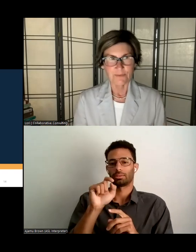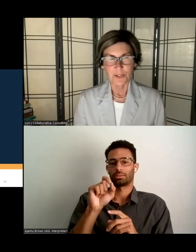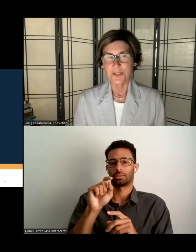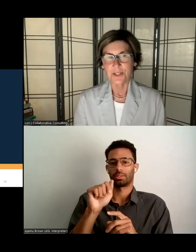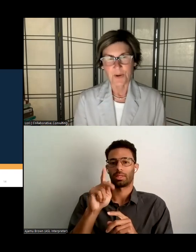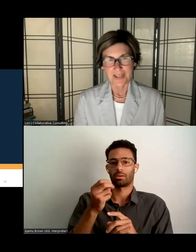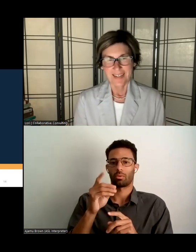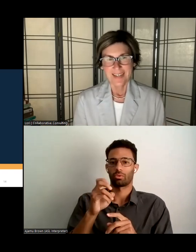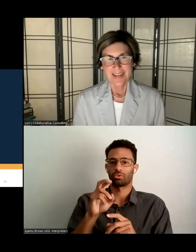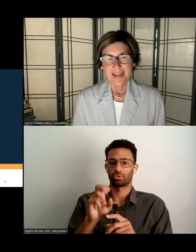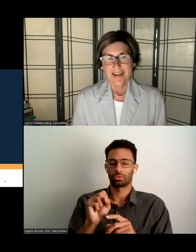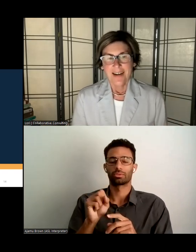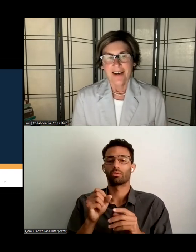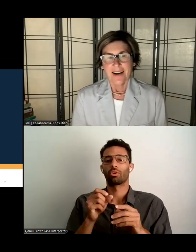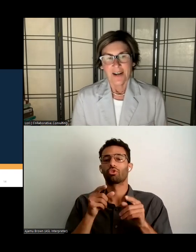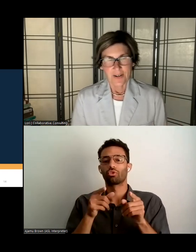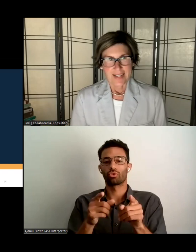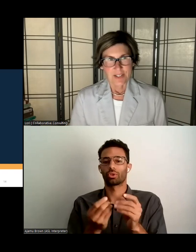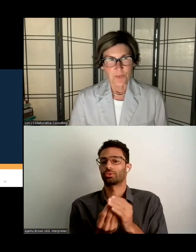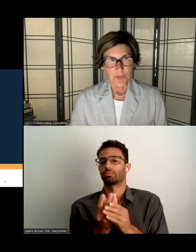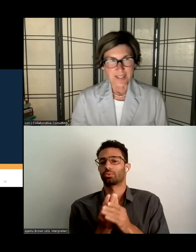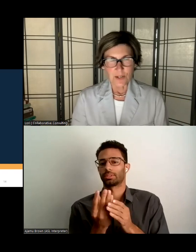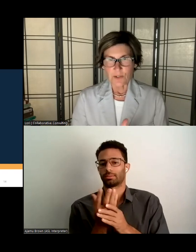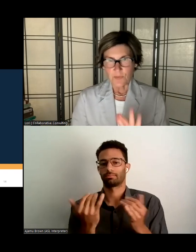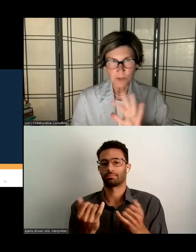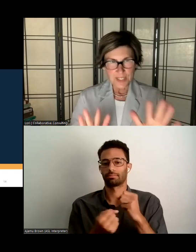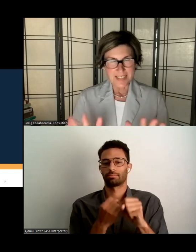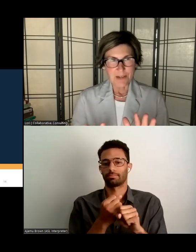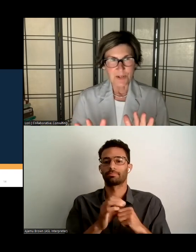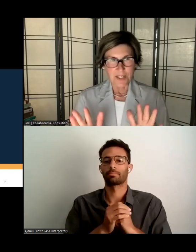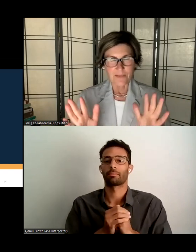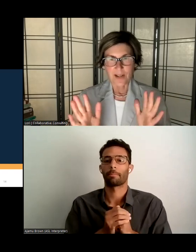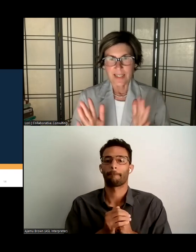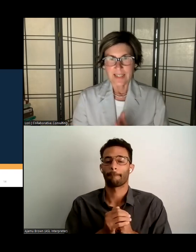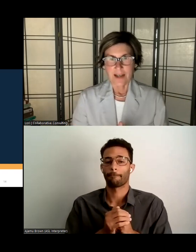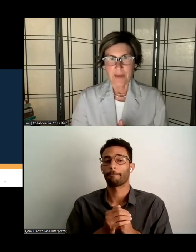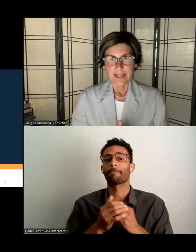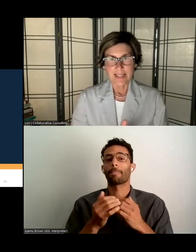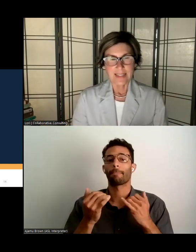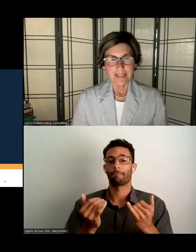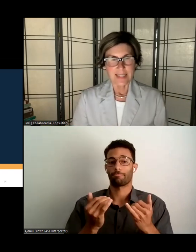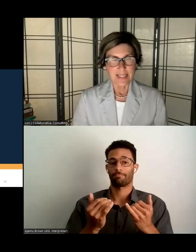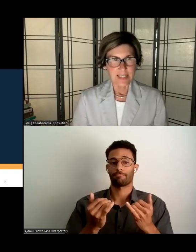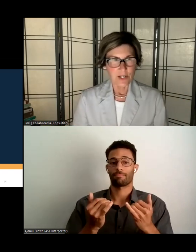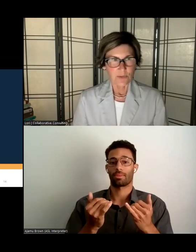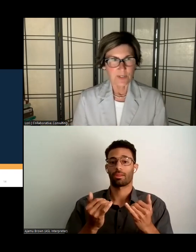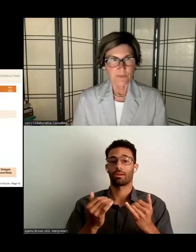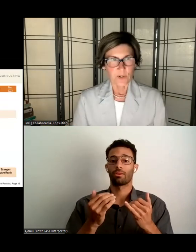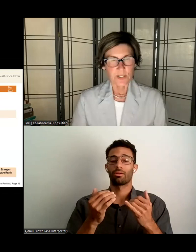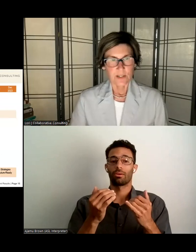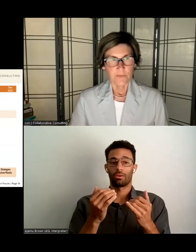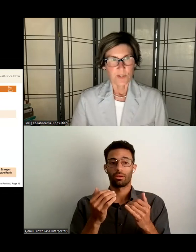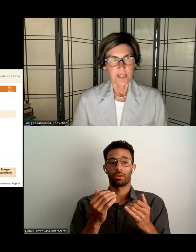early spring. All right, so with those few disclaimers on the front end, Allison, let's get started